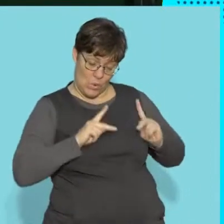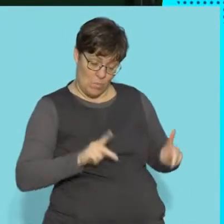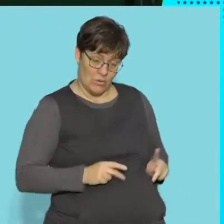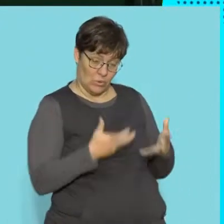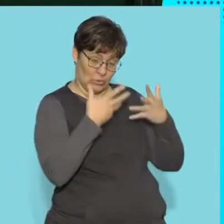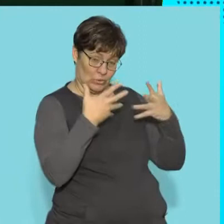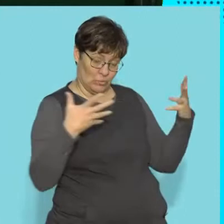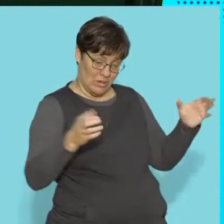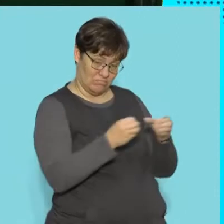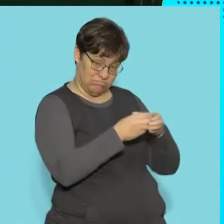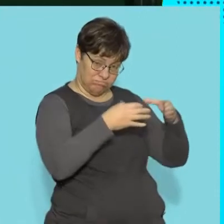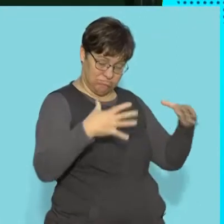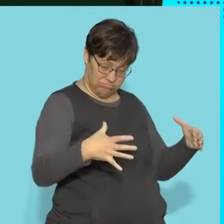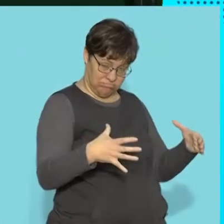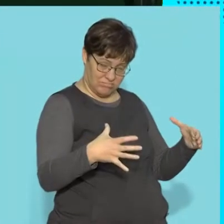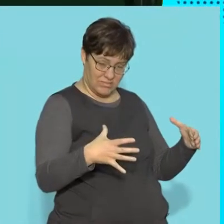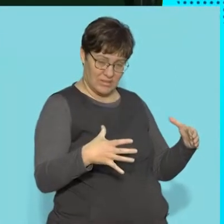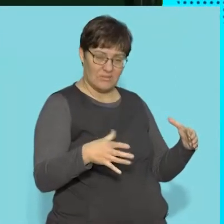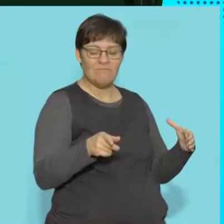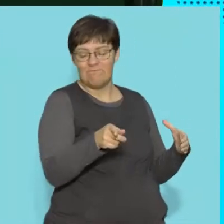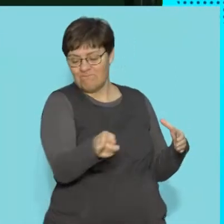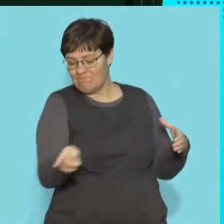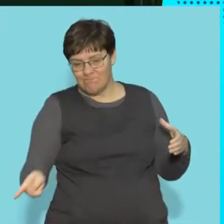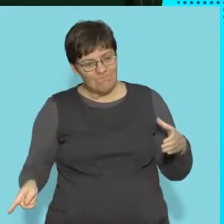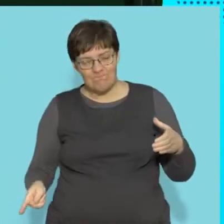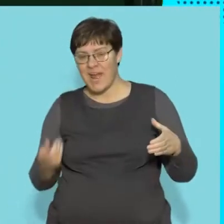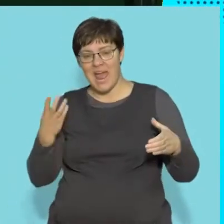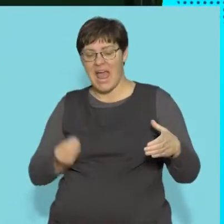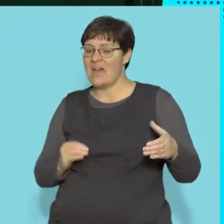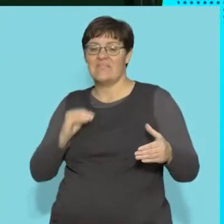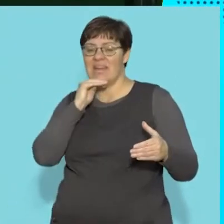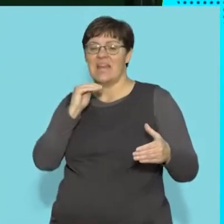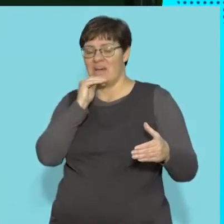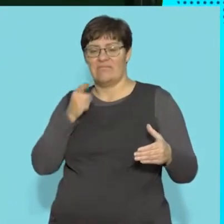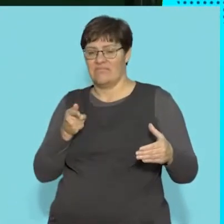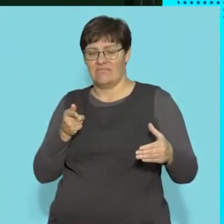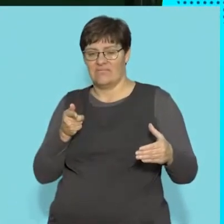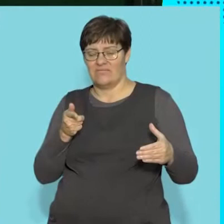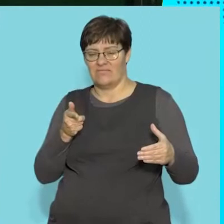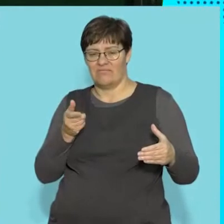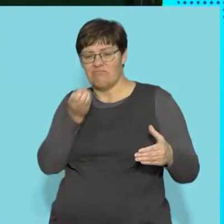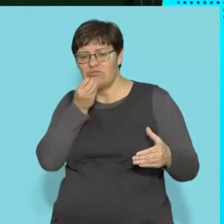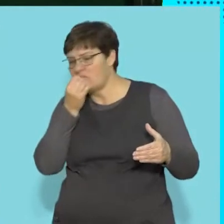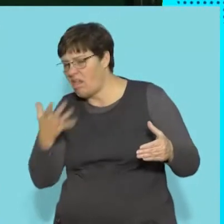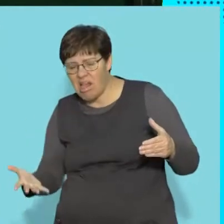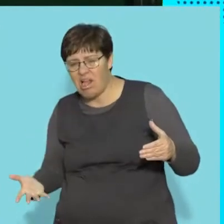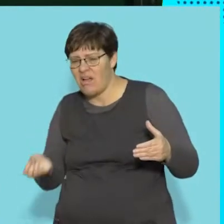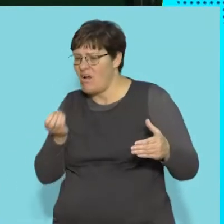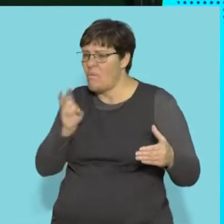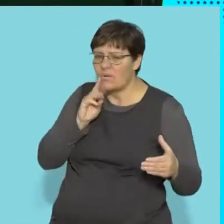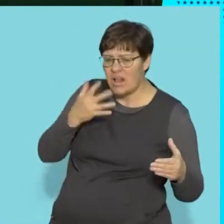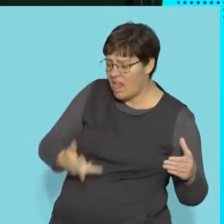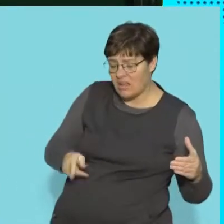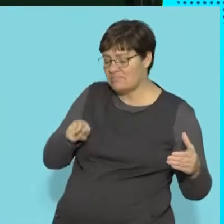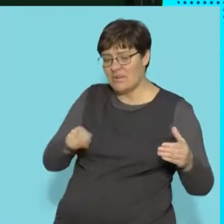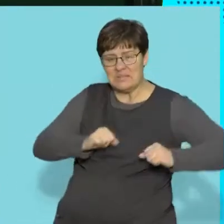human population rate is causing an increase in the